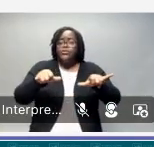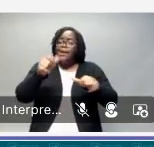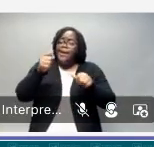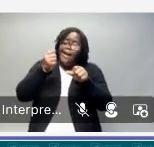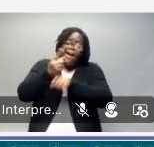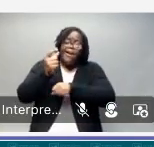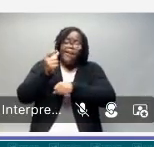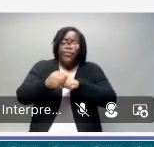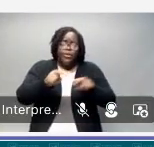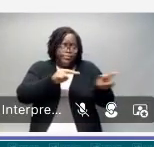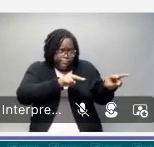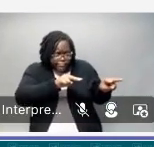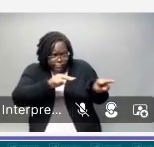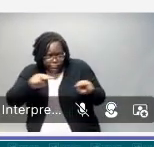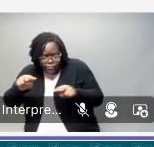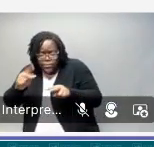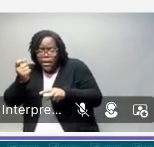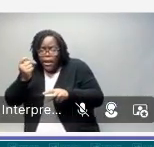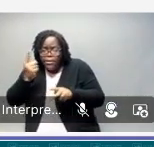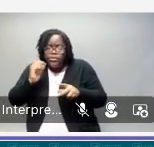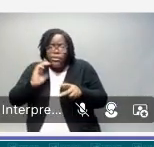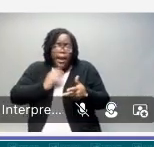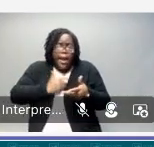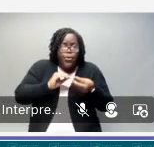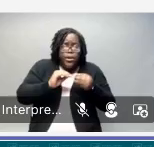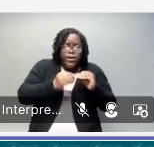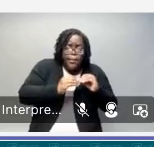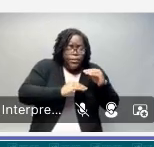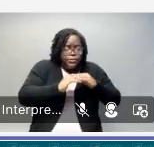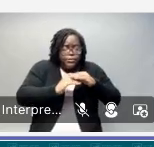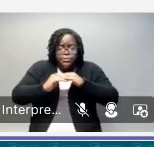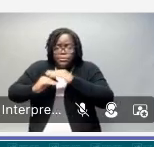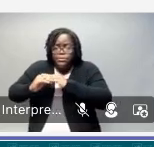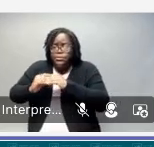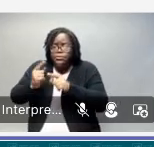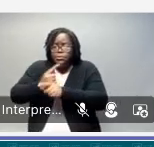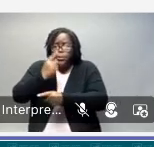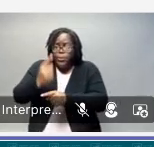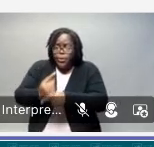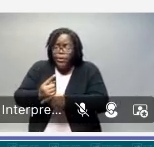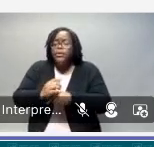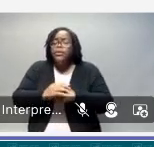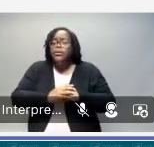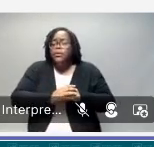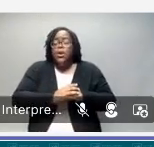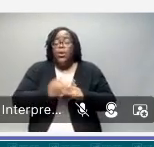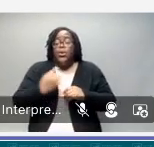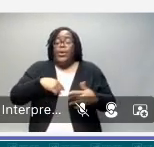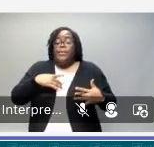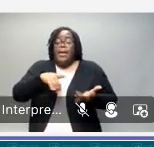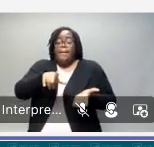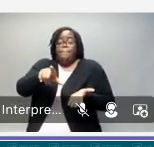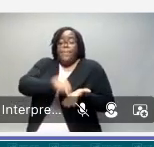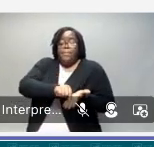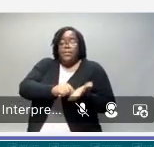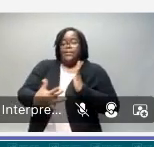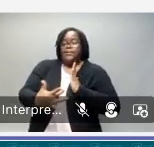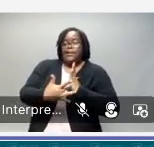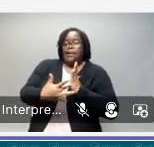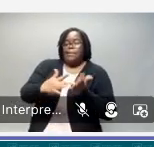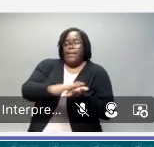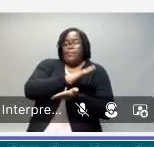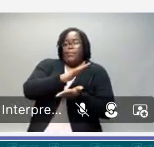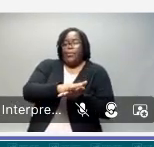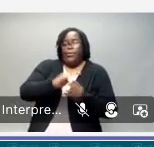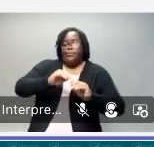year to understand whether we are properly mitigating for risk. And we publish that in a technical paper. The technical